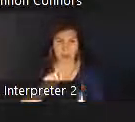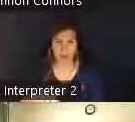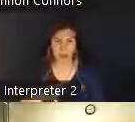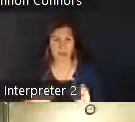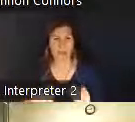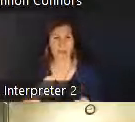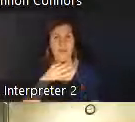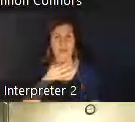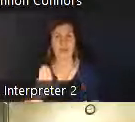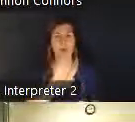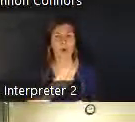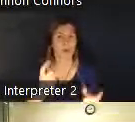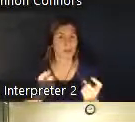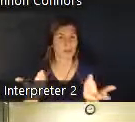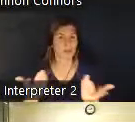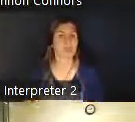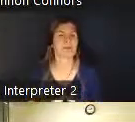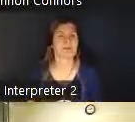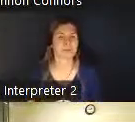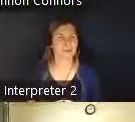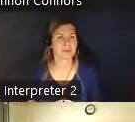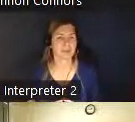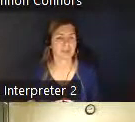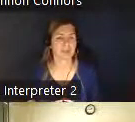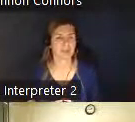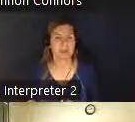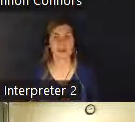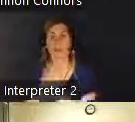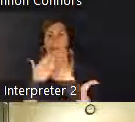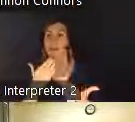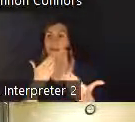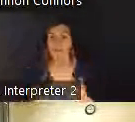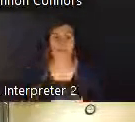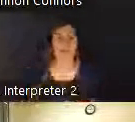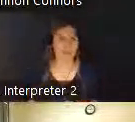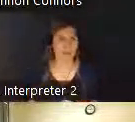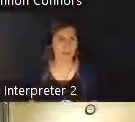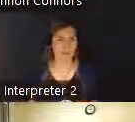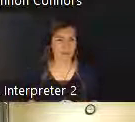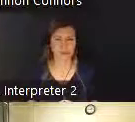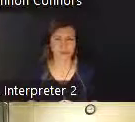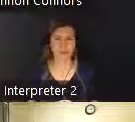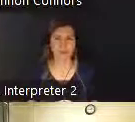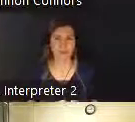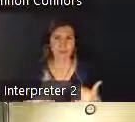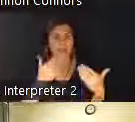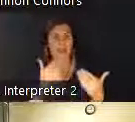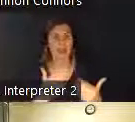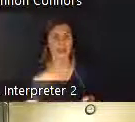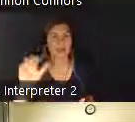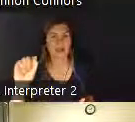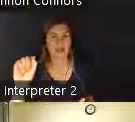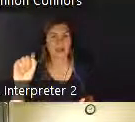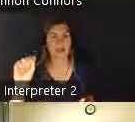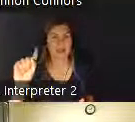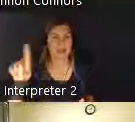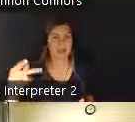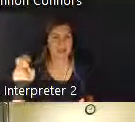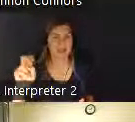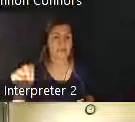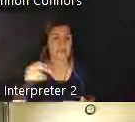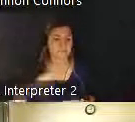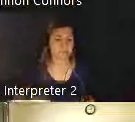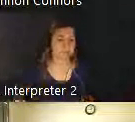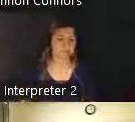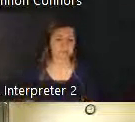bring. So thank you very much. Thanks, Stephen. Great. Awesome. I